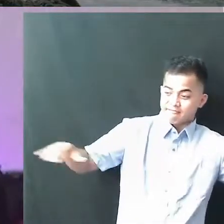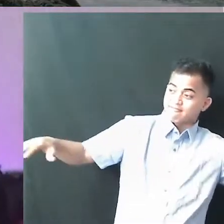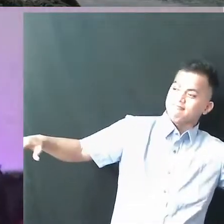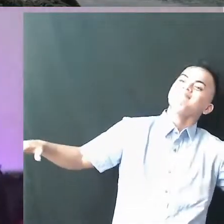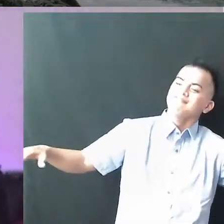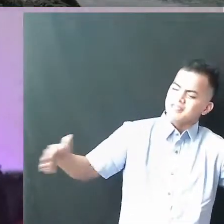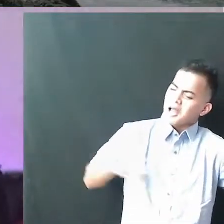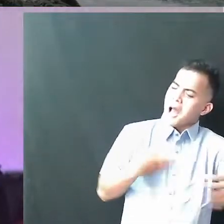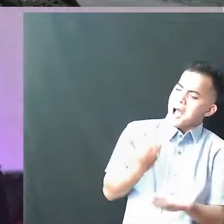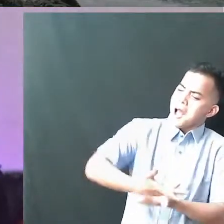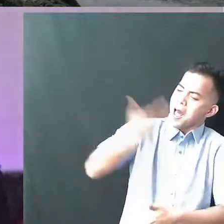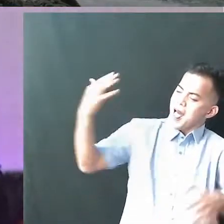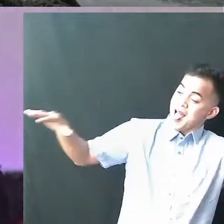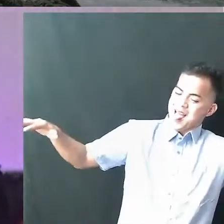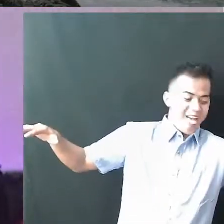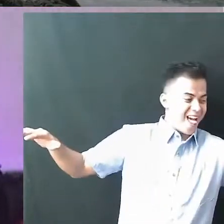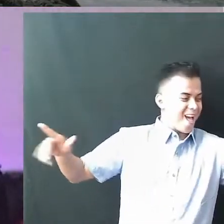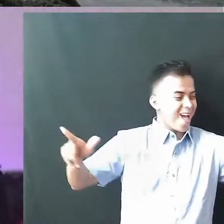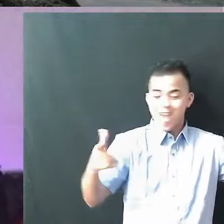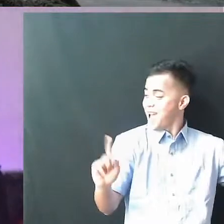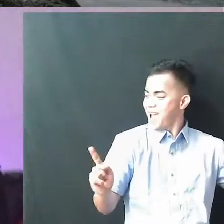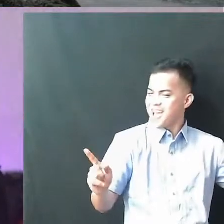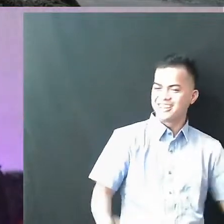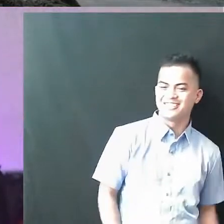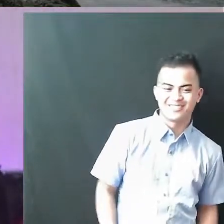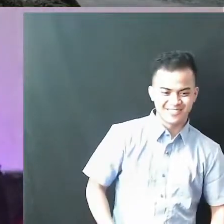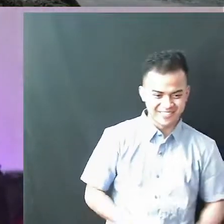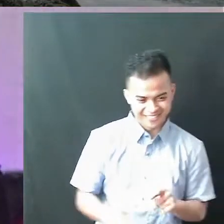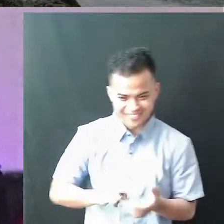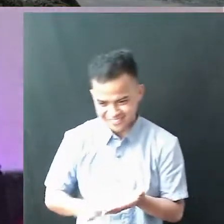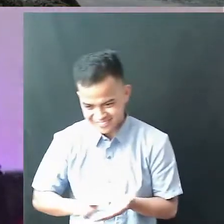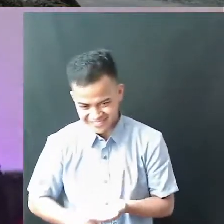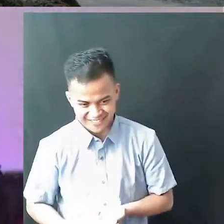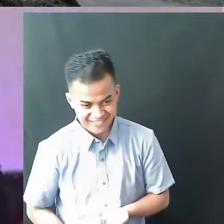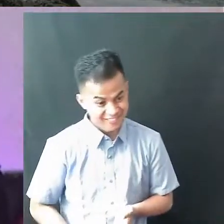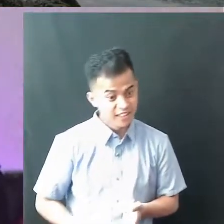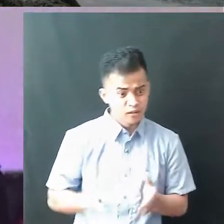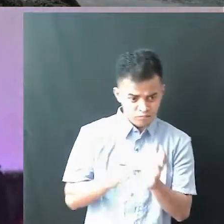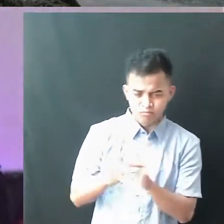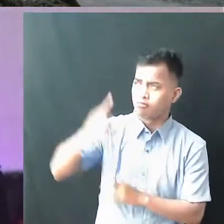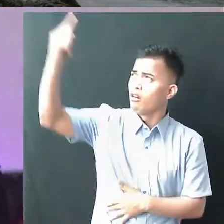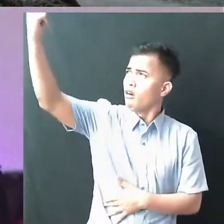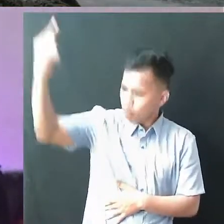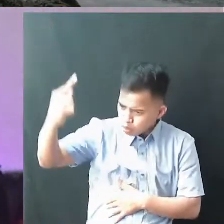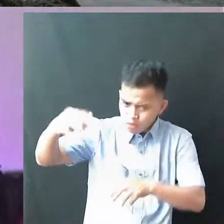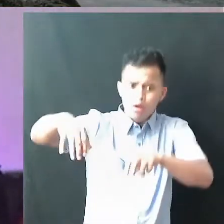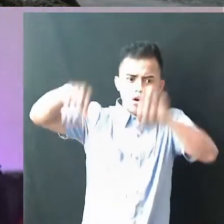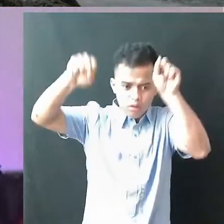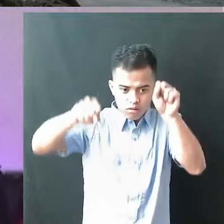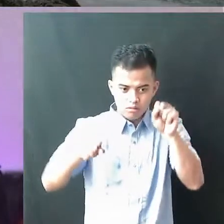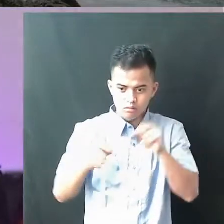If I go and prepare a place for you, I will come again. He's coming again. Are you